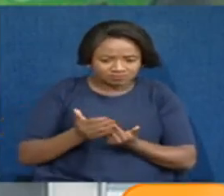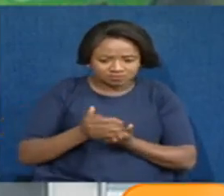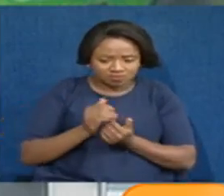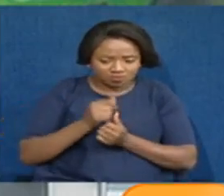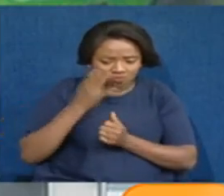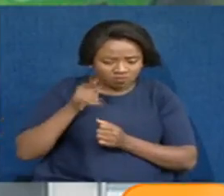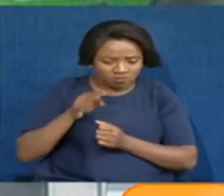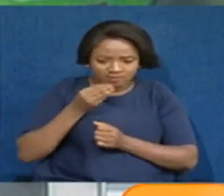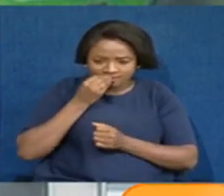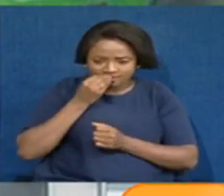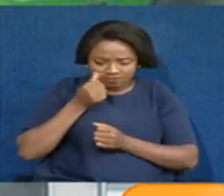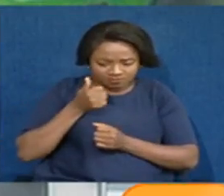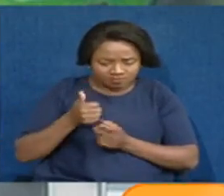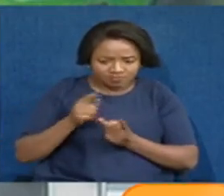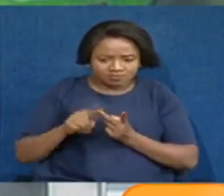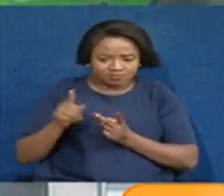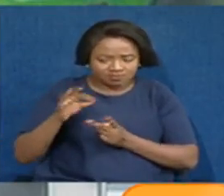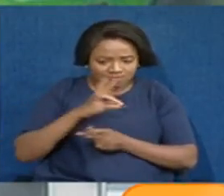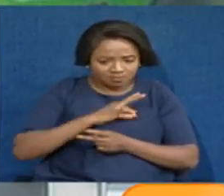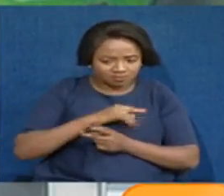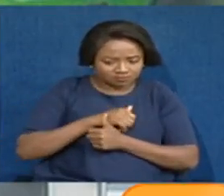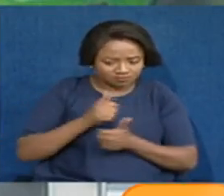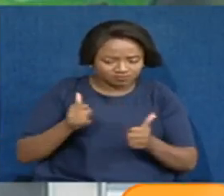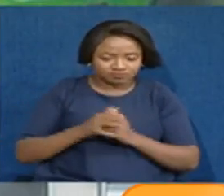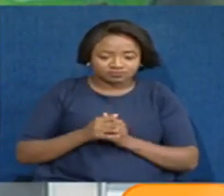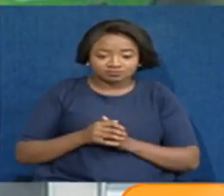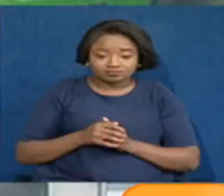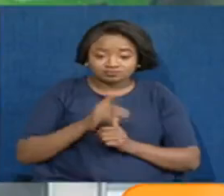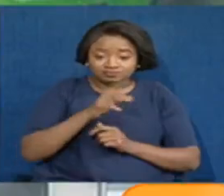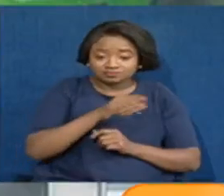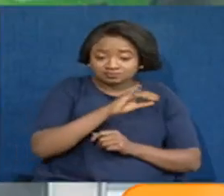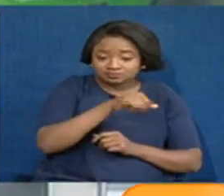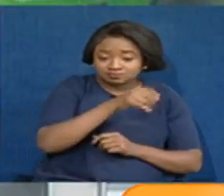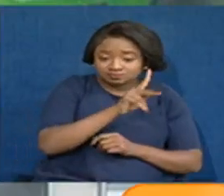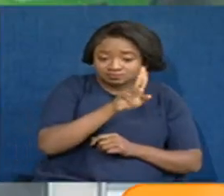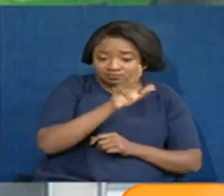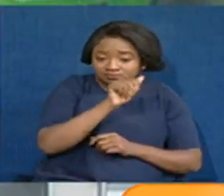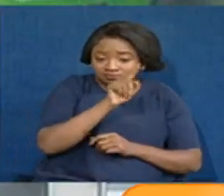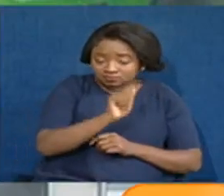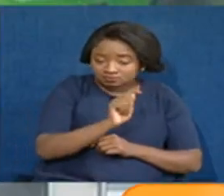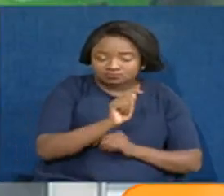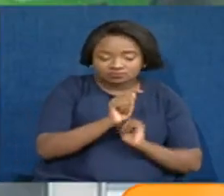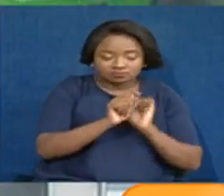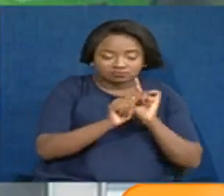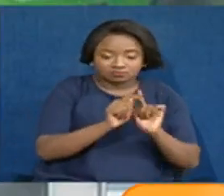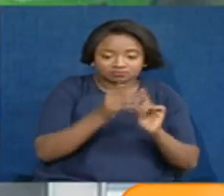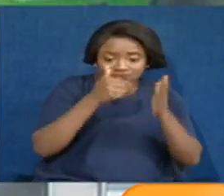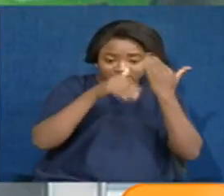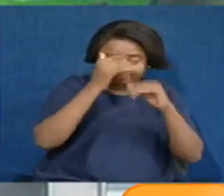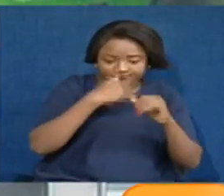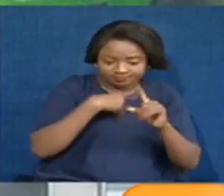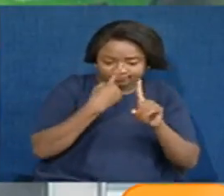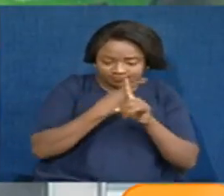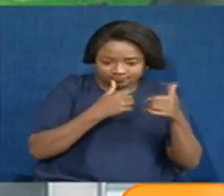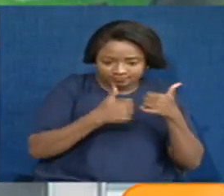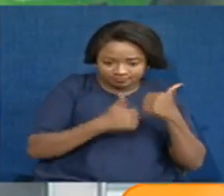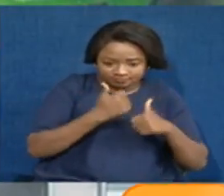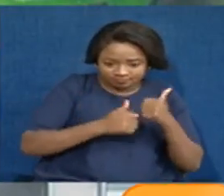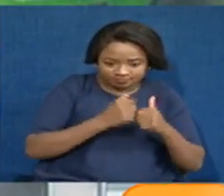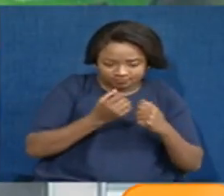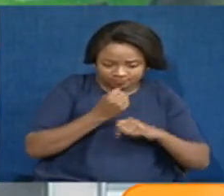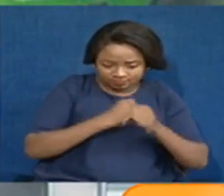of food as well as income for farmers. At the Jomo Kenyatta University of Agriculture and Technology, that's JKUAT, a team of scientists is taking it a